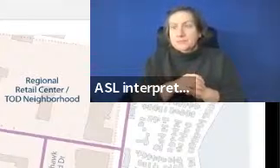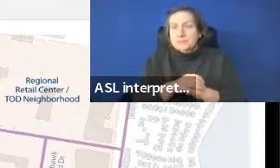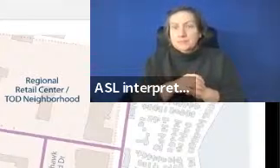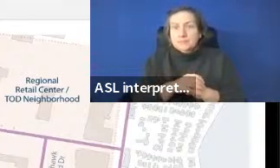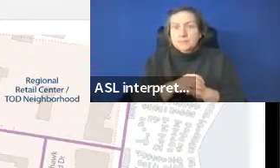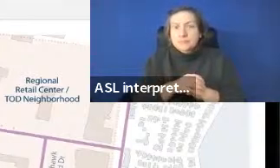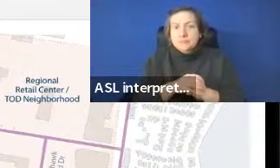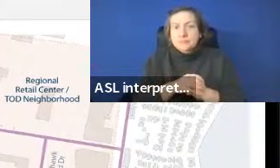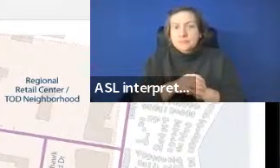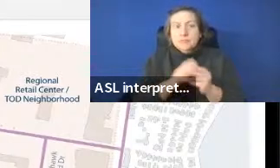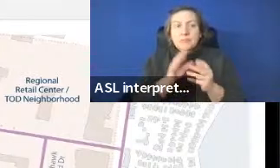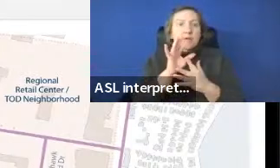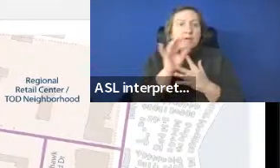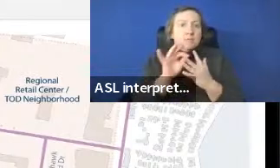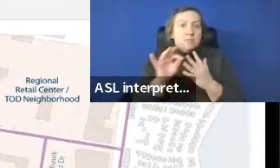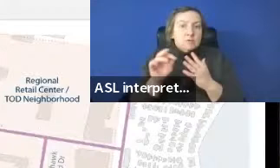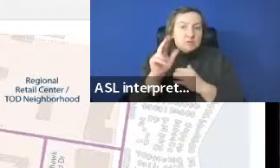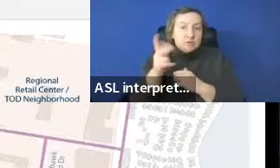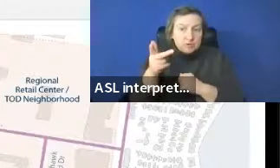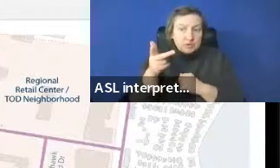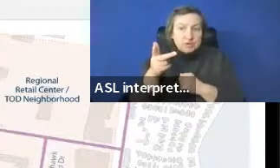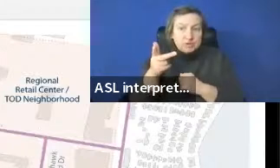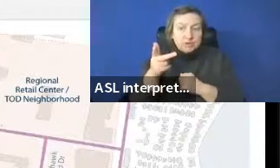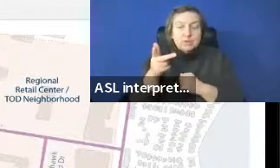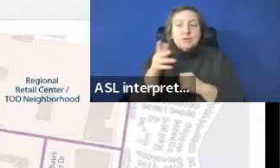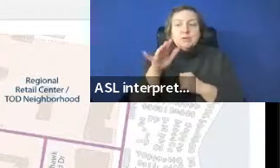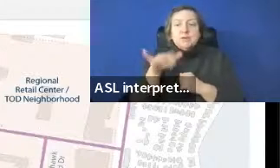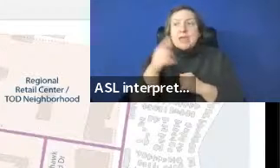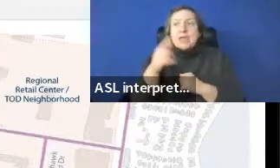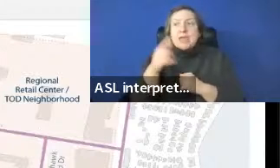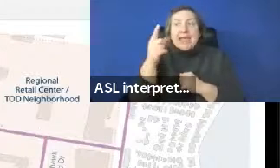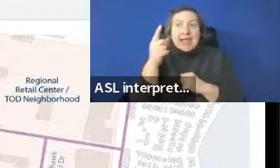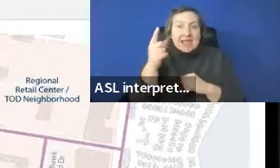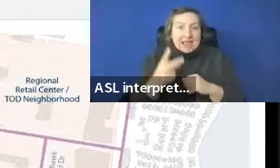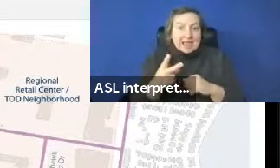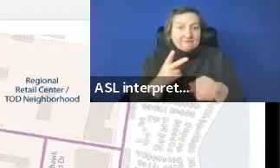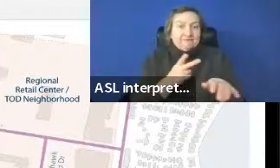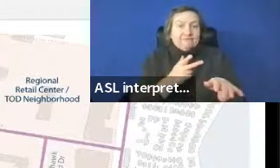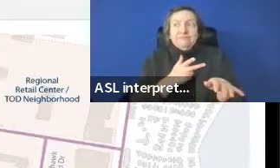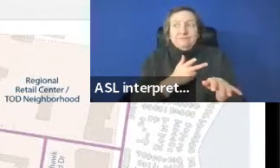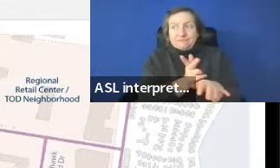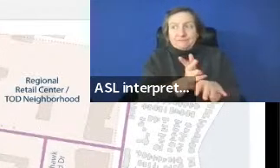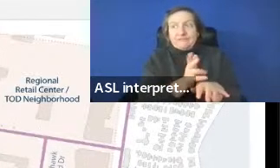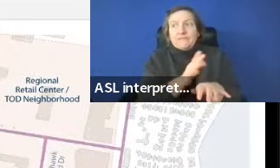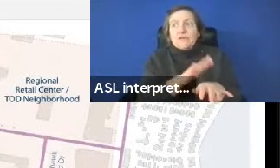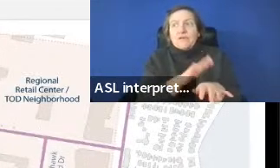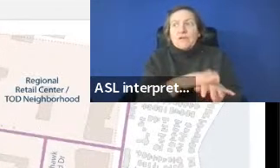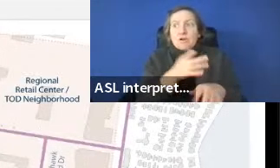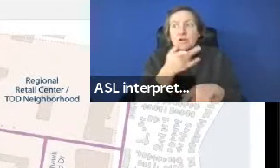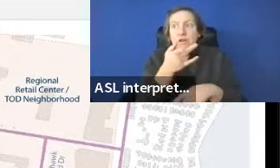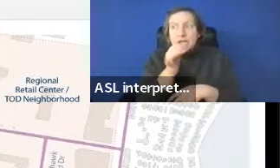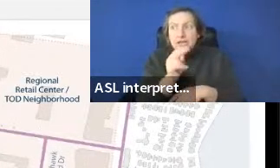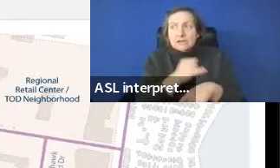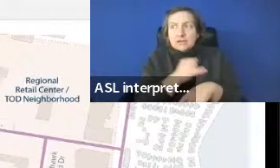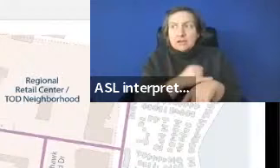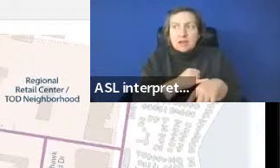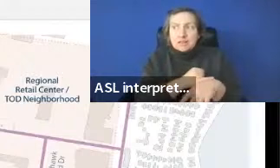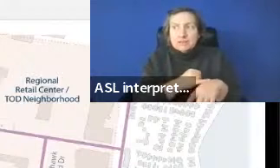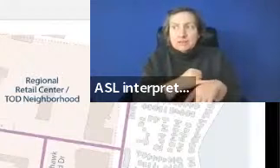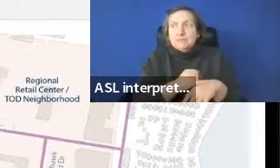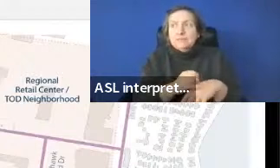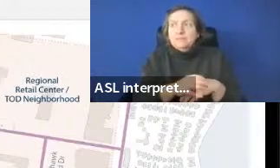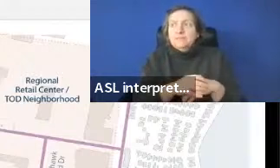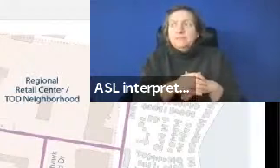So in option 3, this is a half interchange on Hayden Island, and